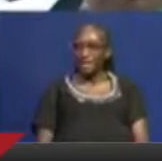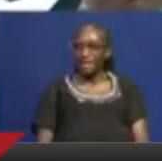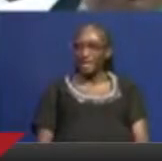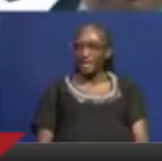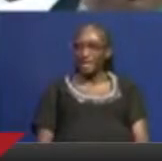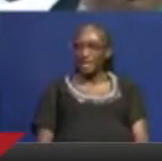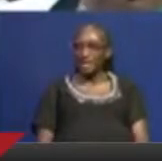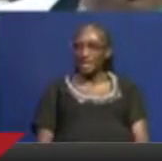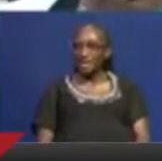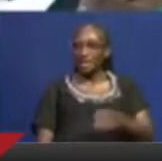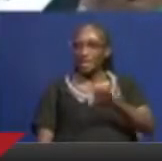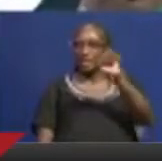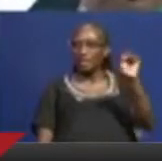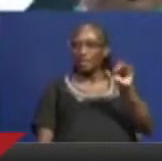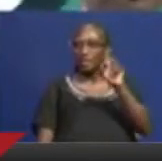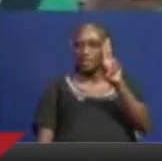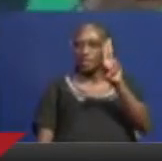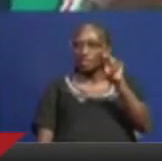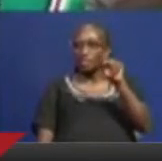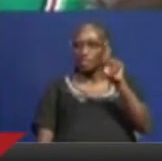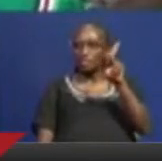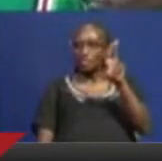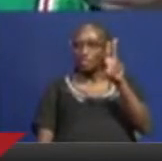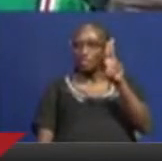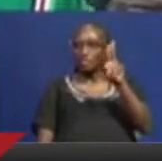Kilgoris Sunkuli Julius Lekaken.